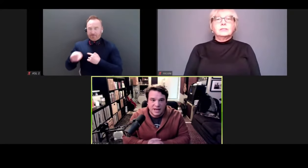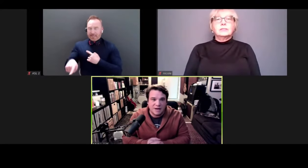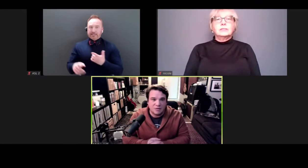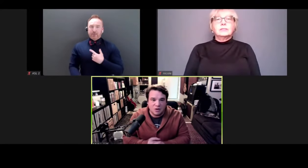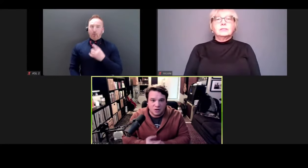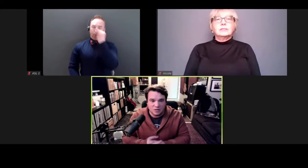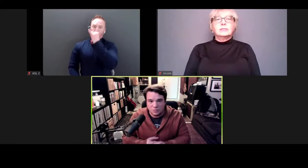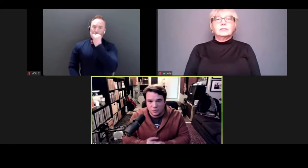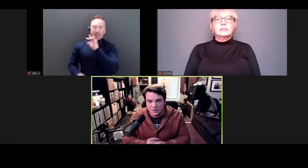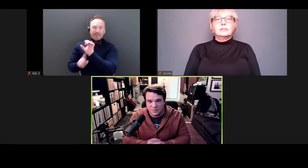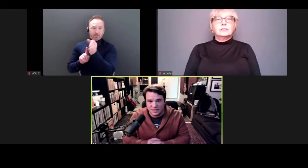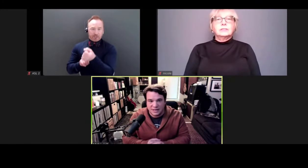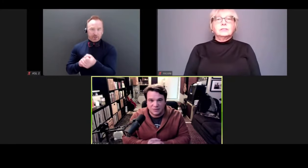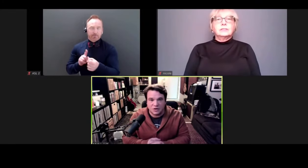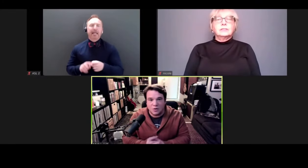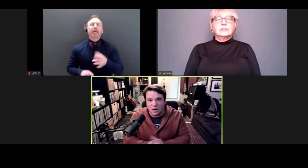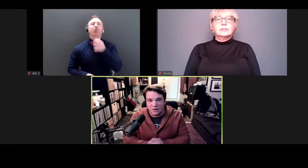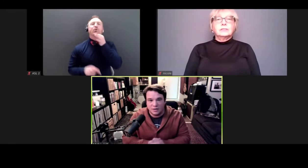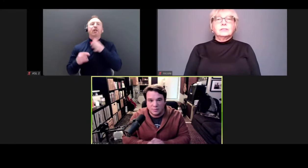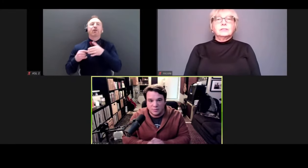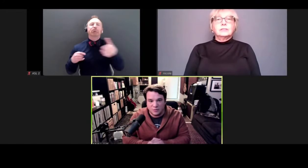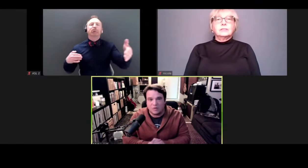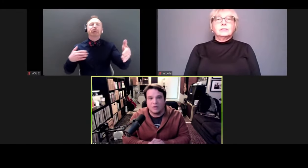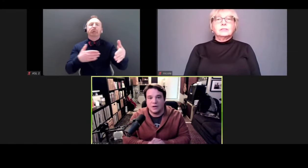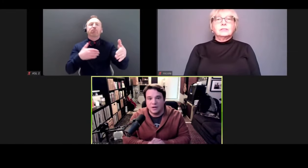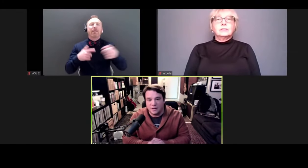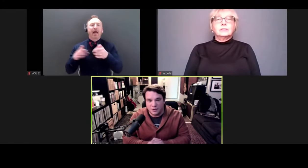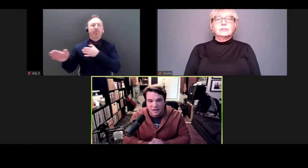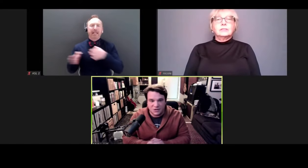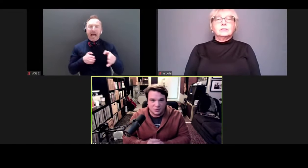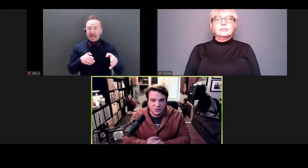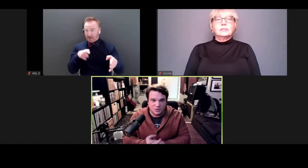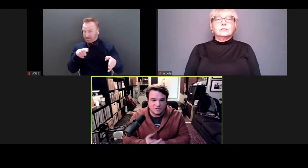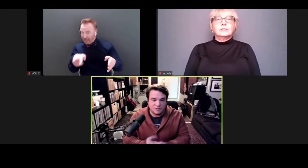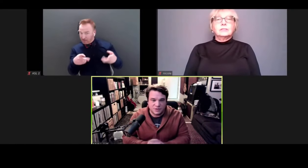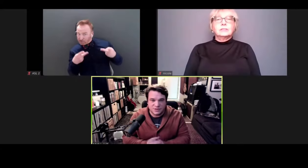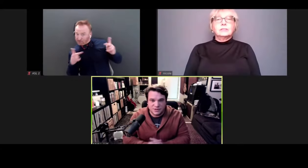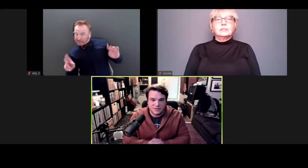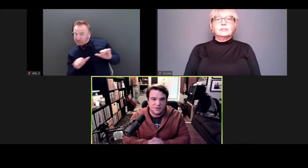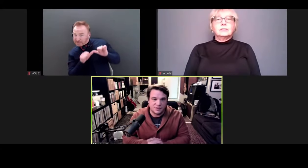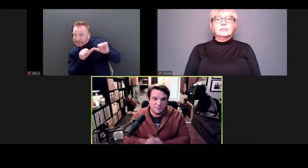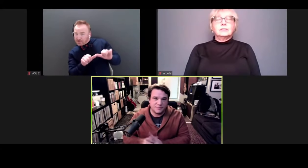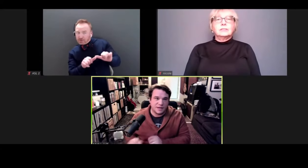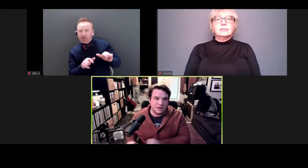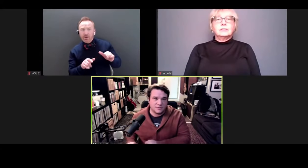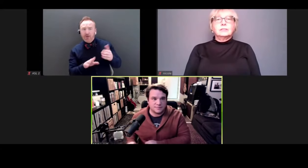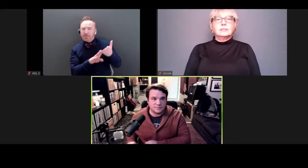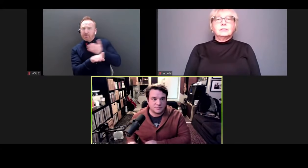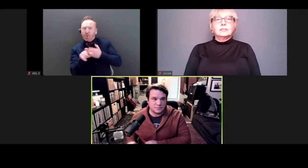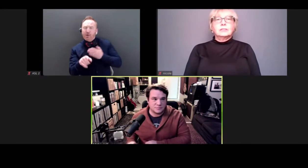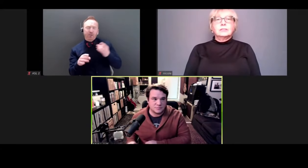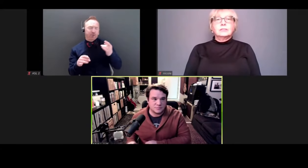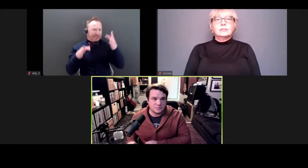and how long will this be allowed to go on before the gradual use of force is considered? Thank you.